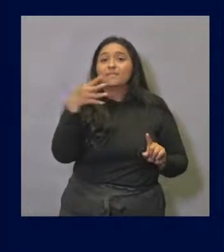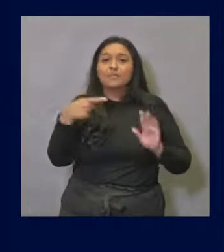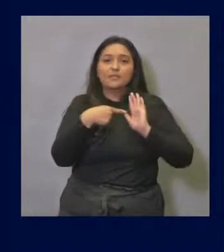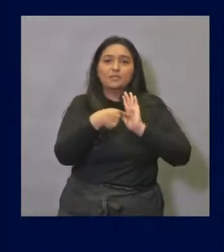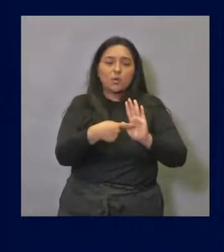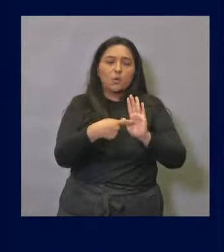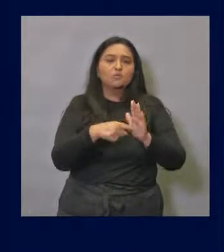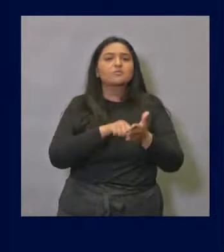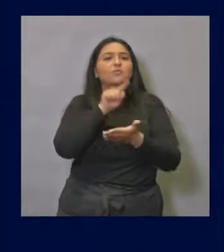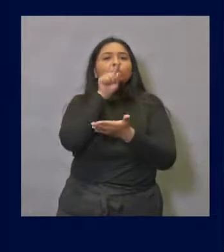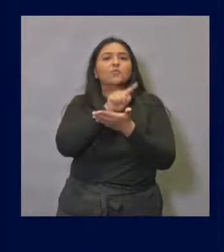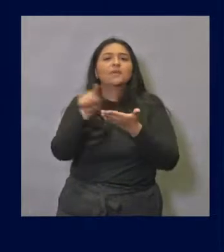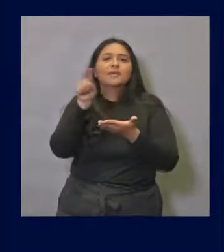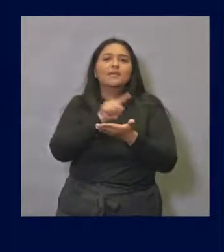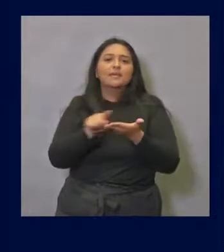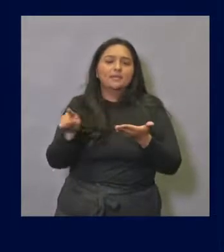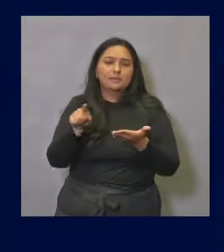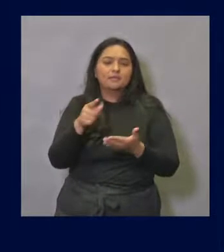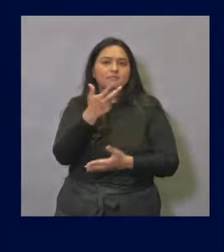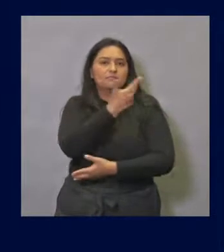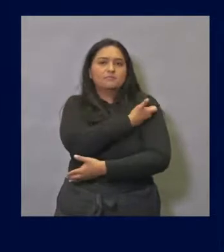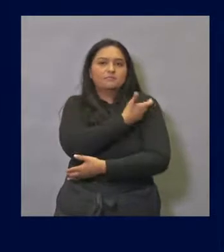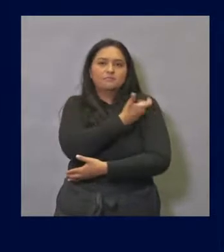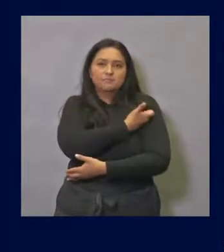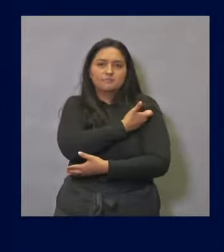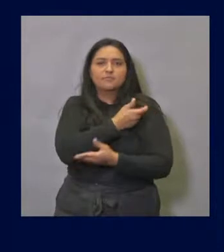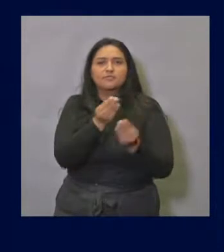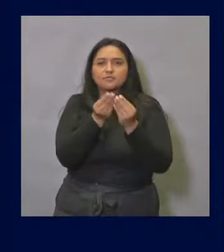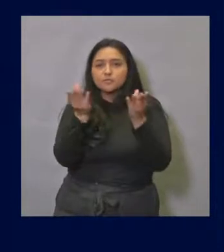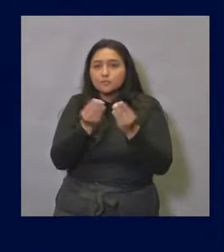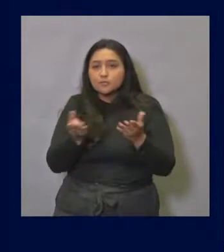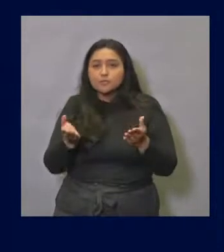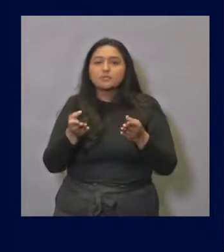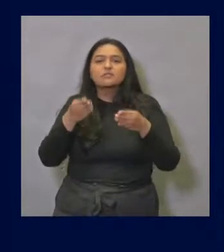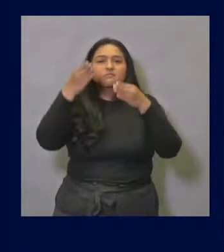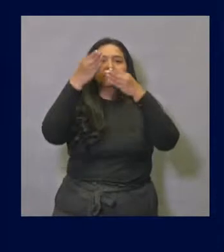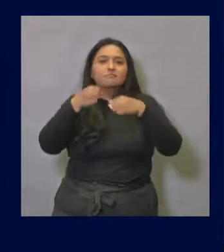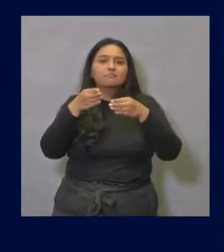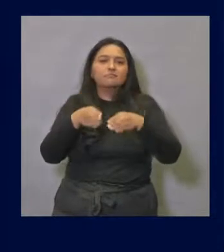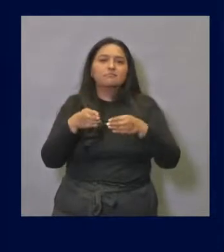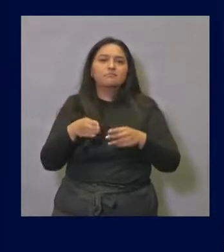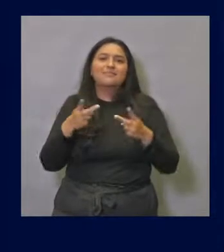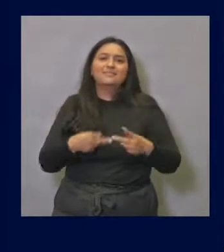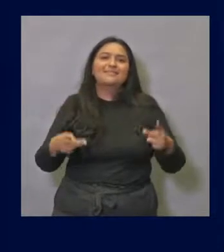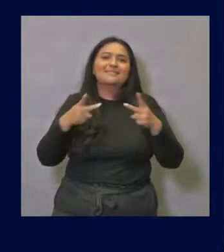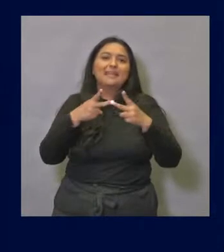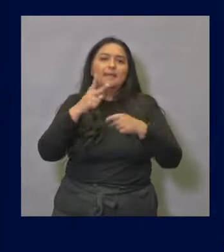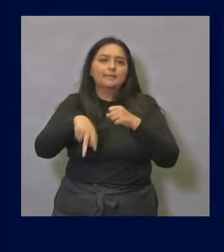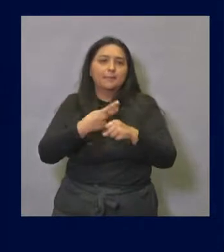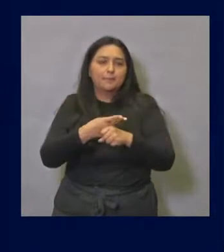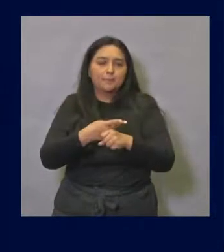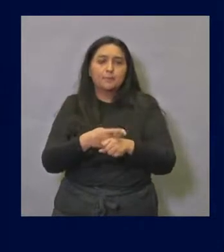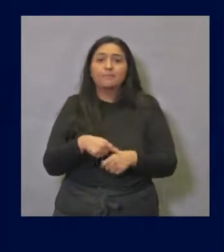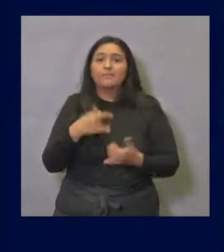summary of our weekly distribution of COVID-19 vaccines by site type. This week, there's